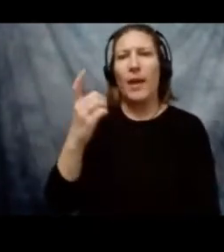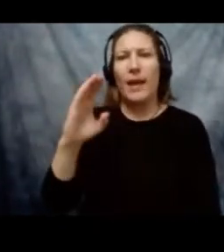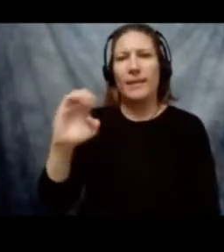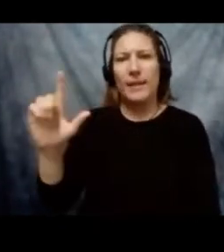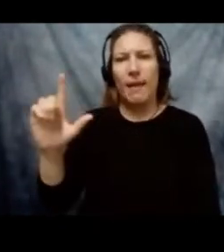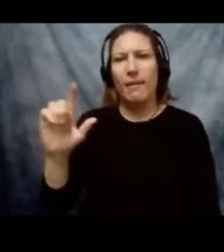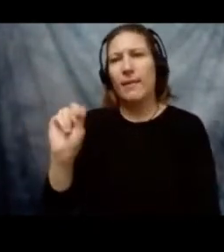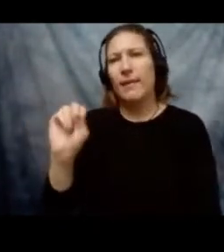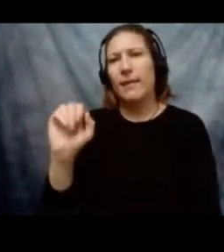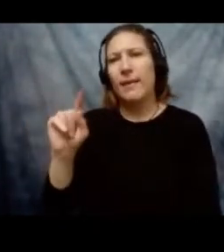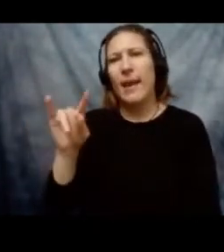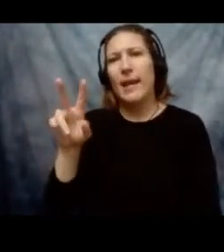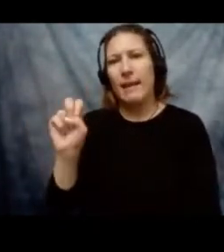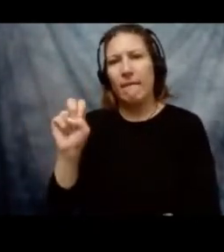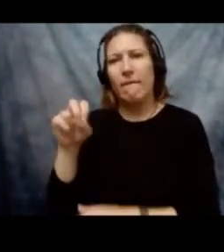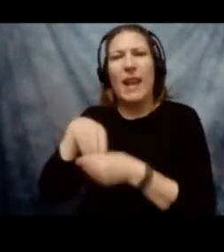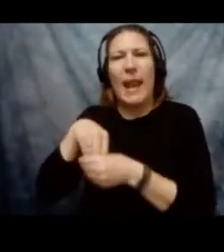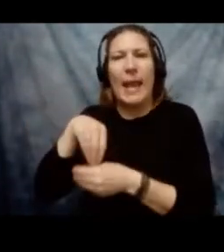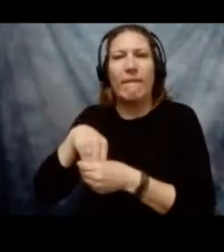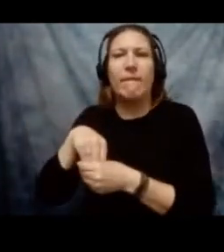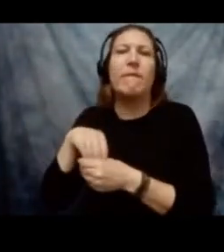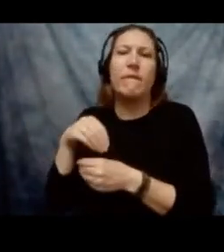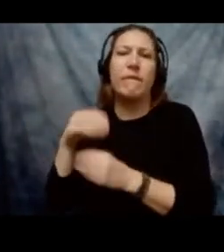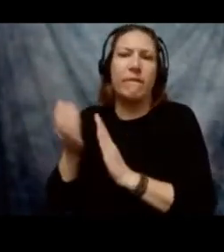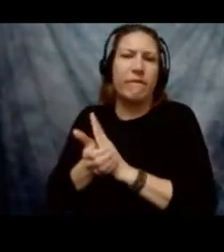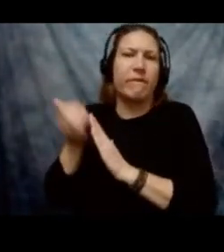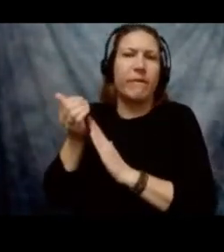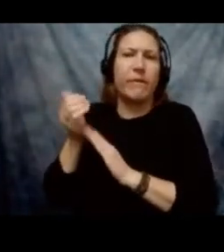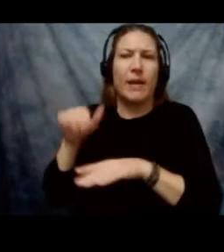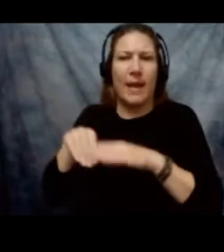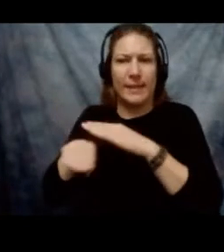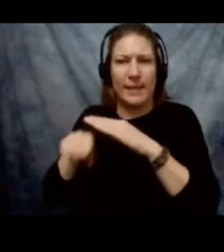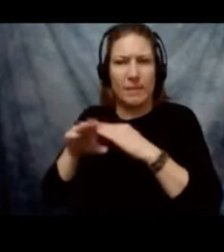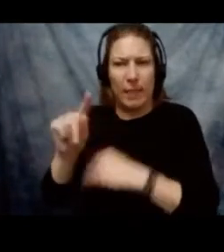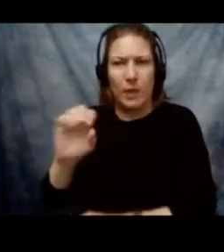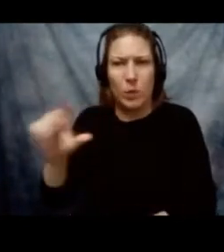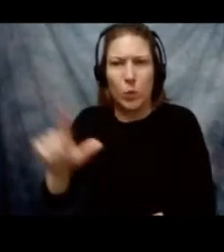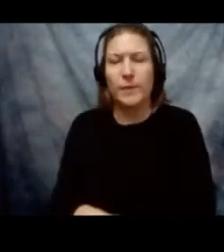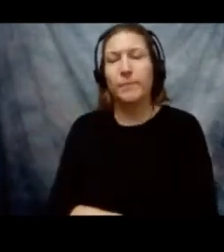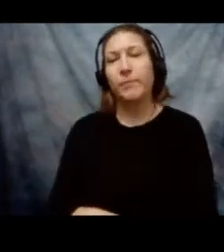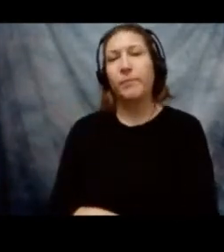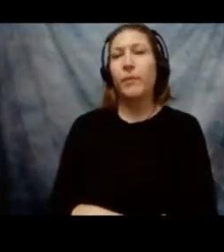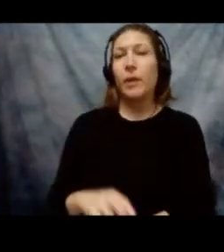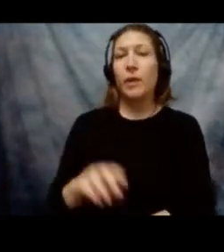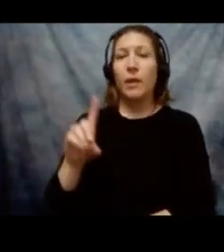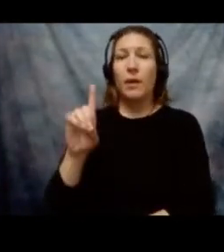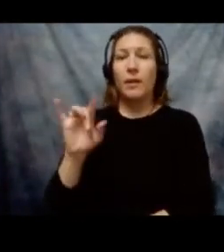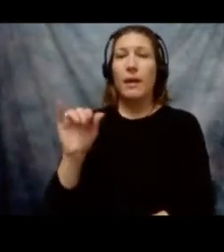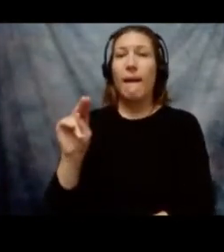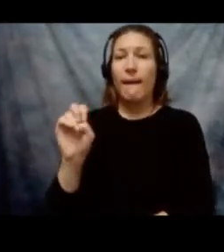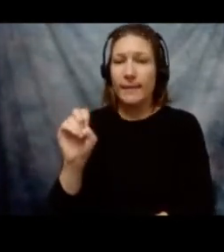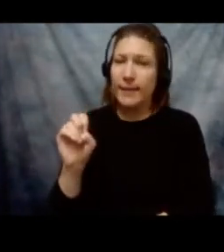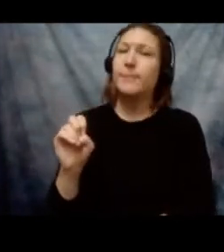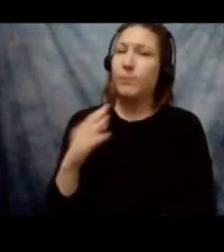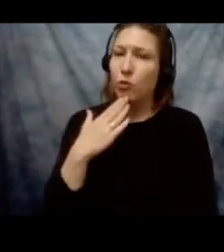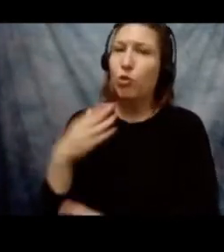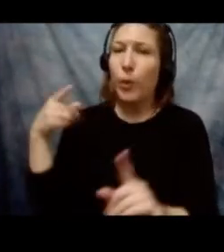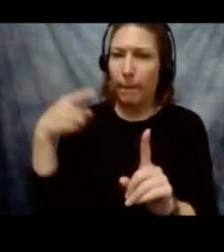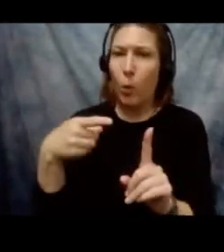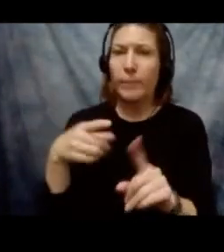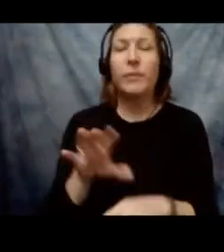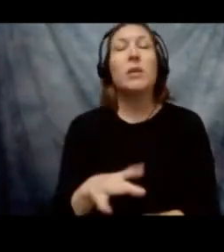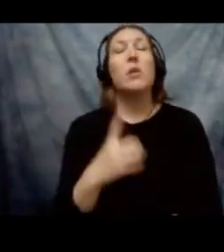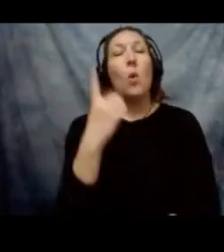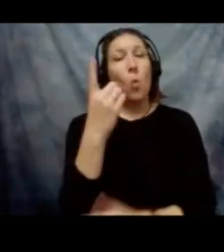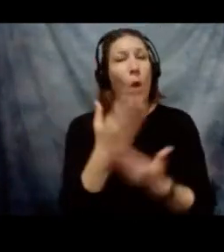Mm-hmm. Yeah, that brings up a good point. And that is one of the things you have to consider first and foremost is the